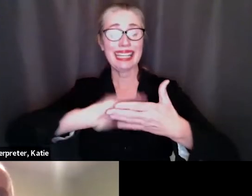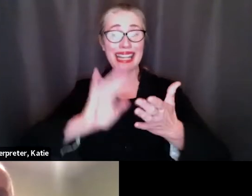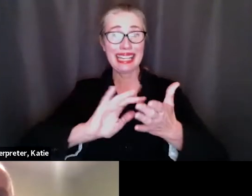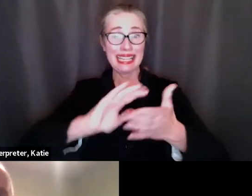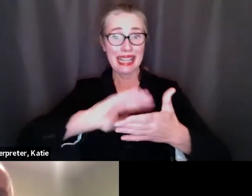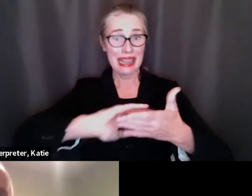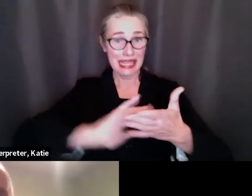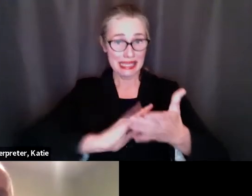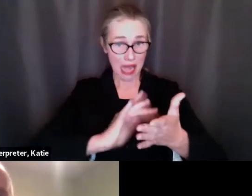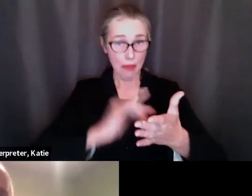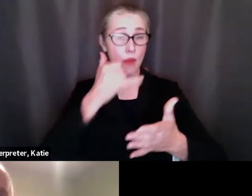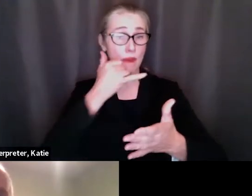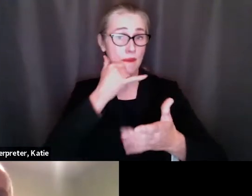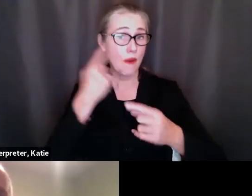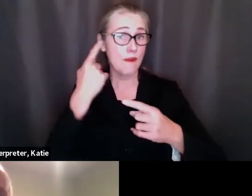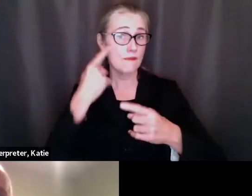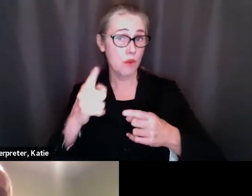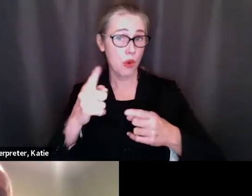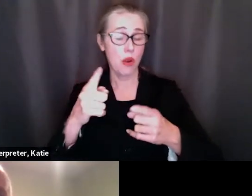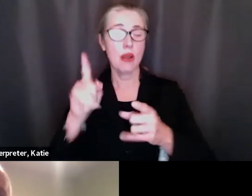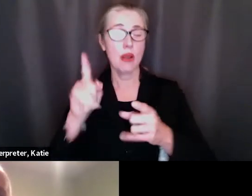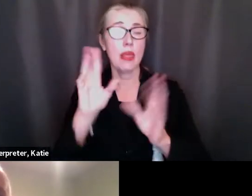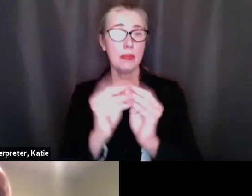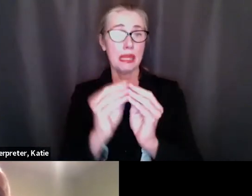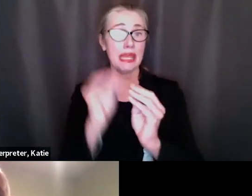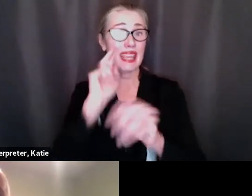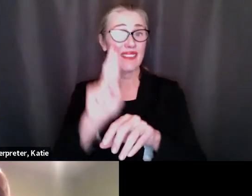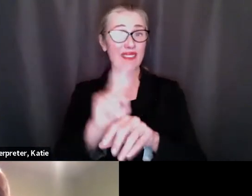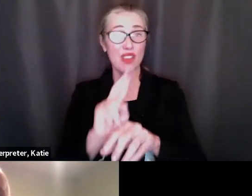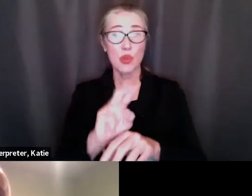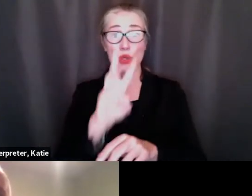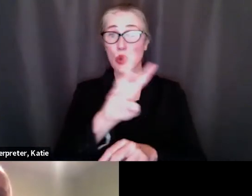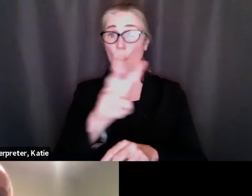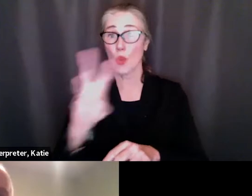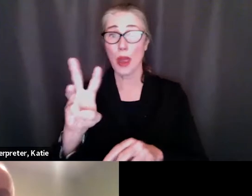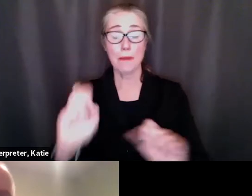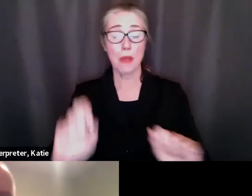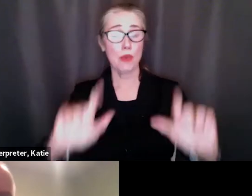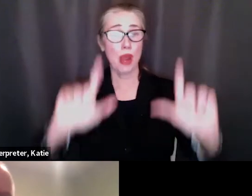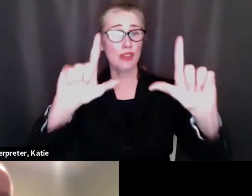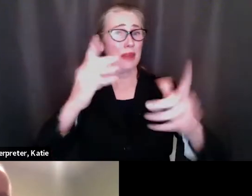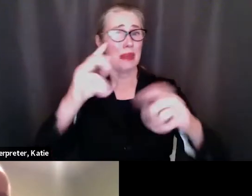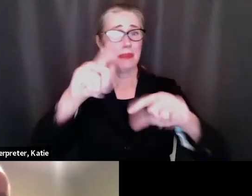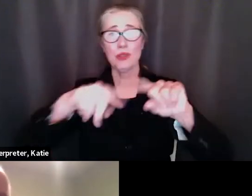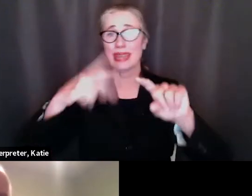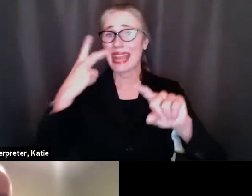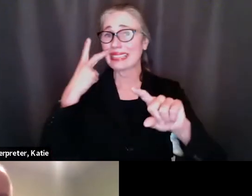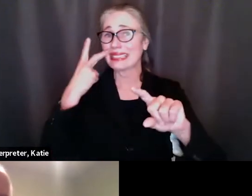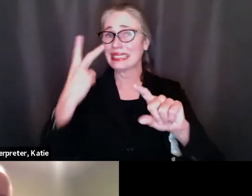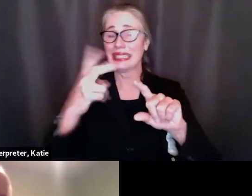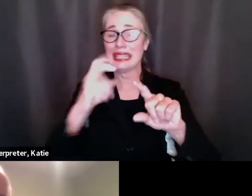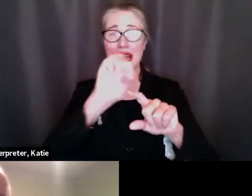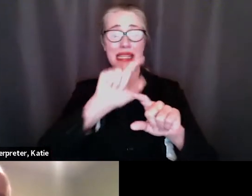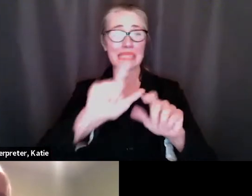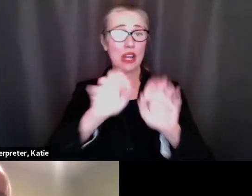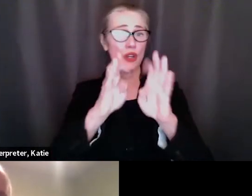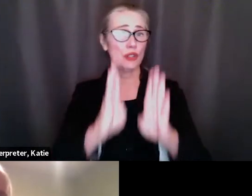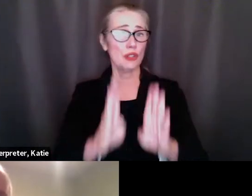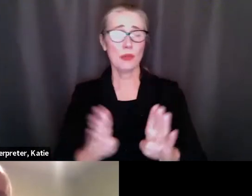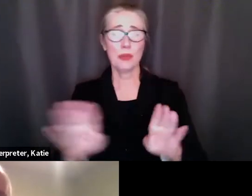joined this meeting through your web browser you may not be able to see the asl interpreter at all times